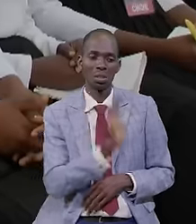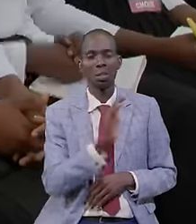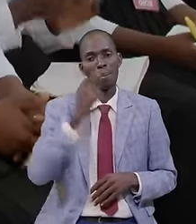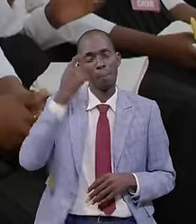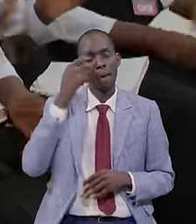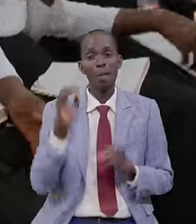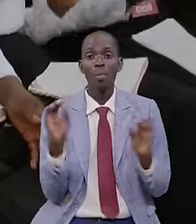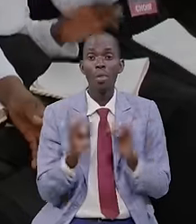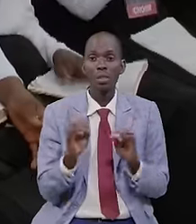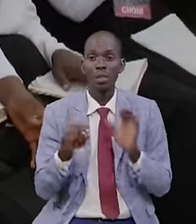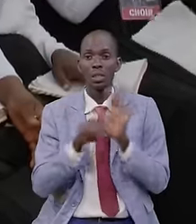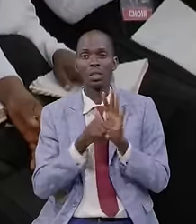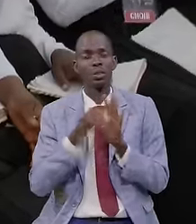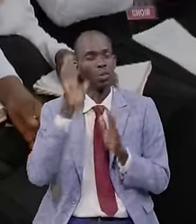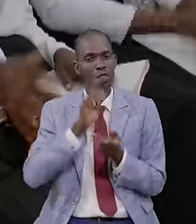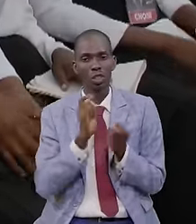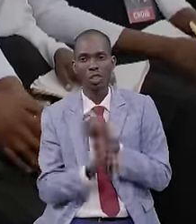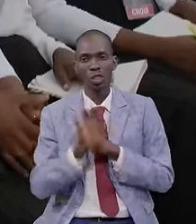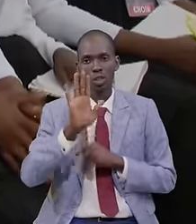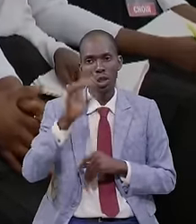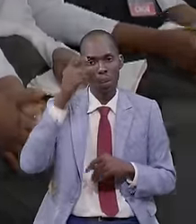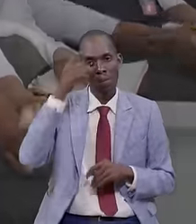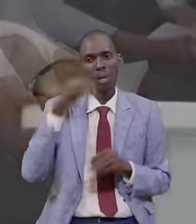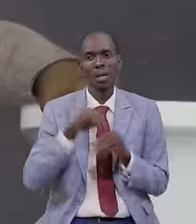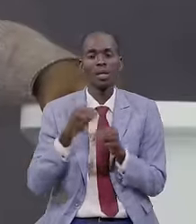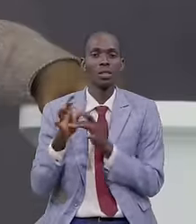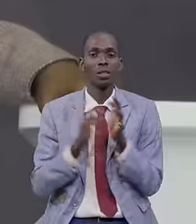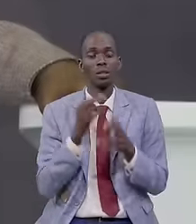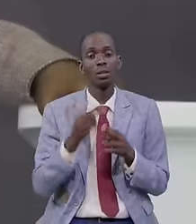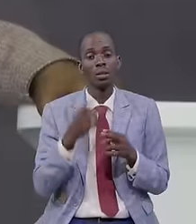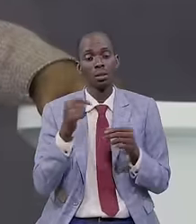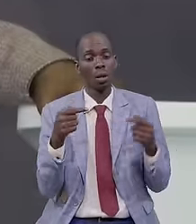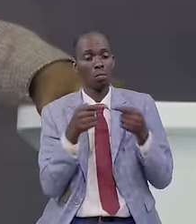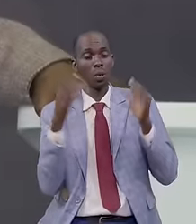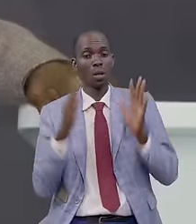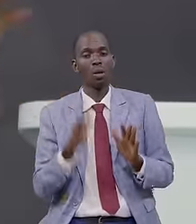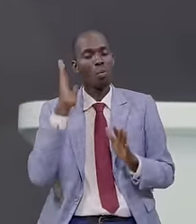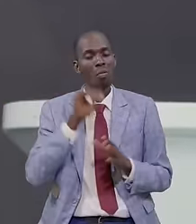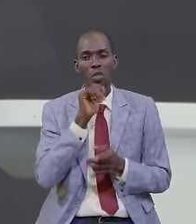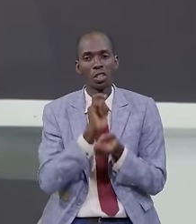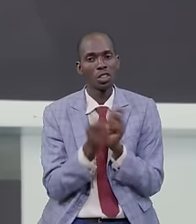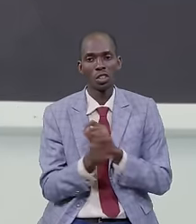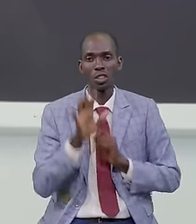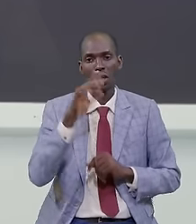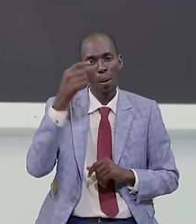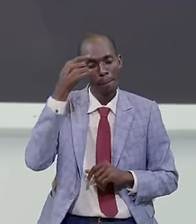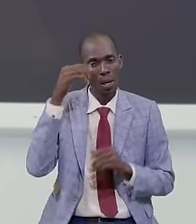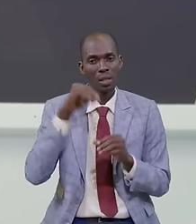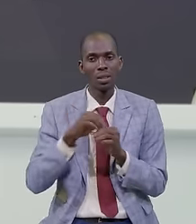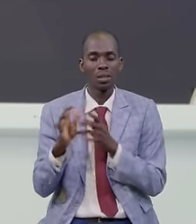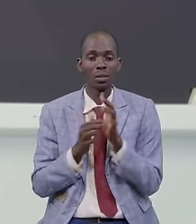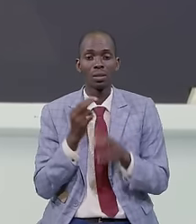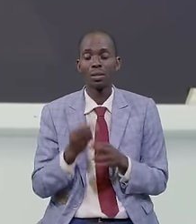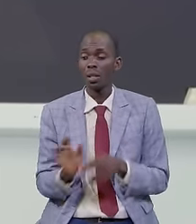your mind. Their proposals will not change your mind. Their fire,